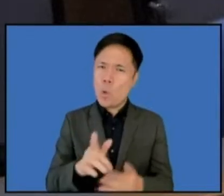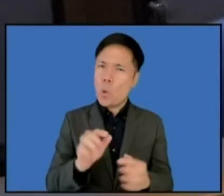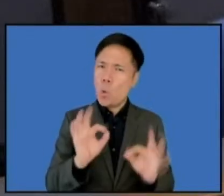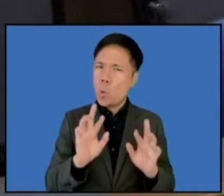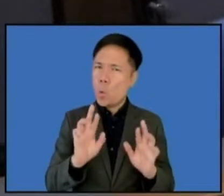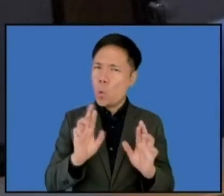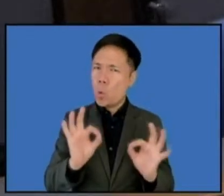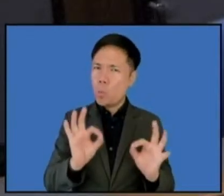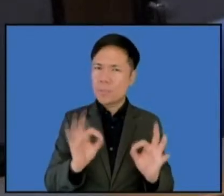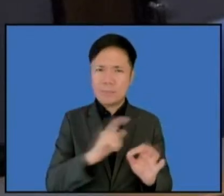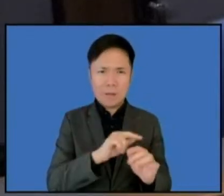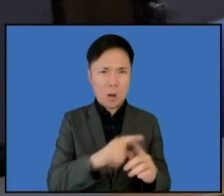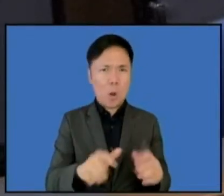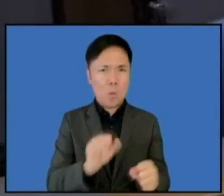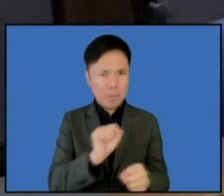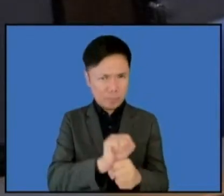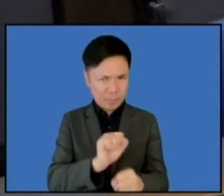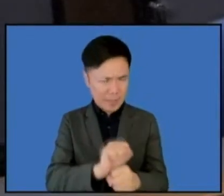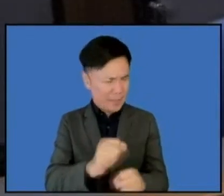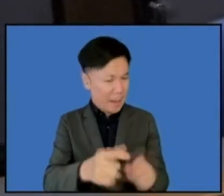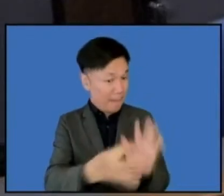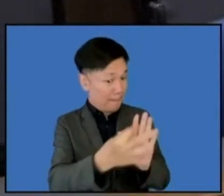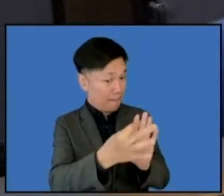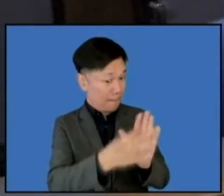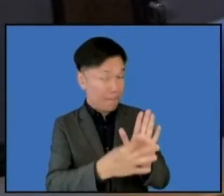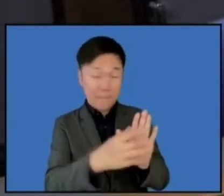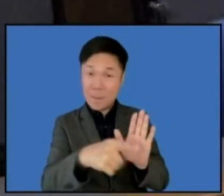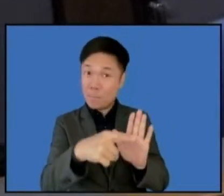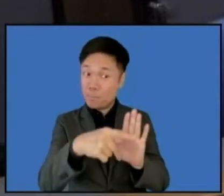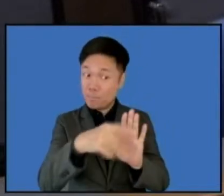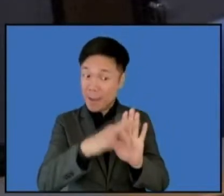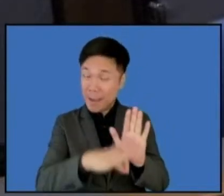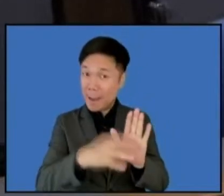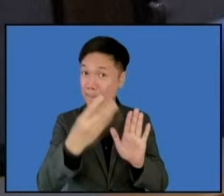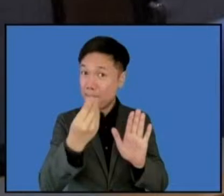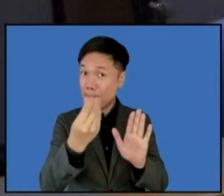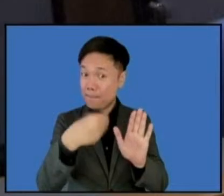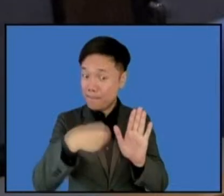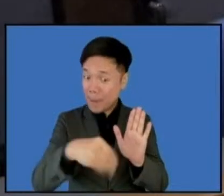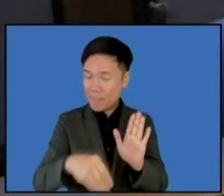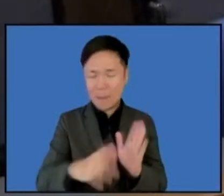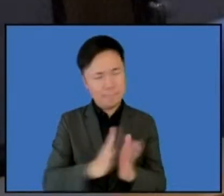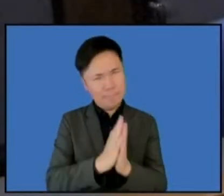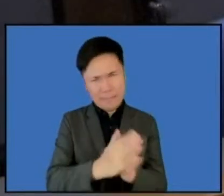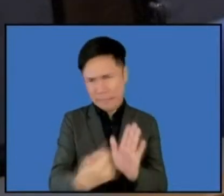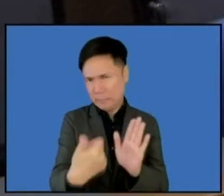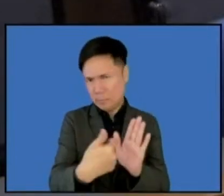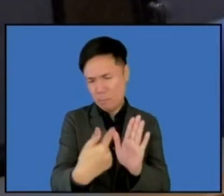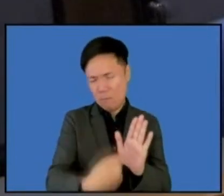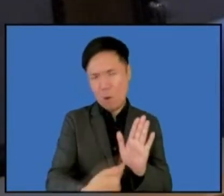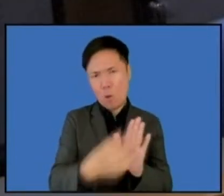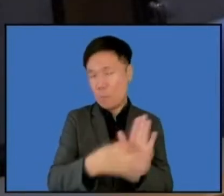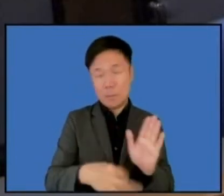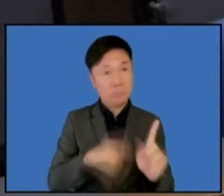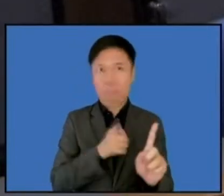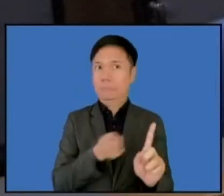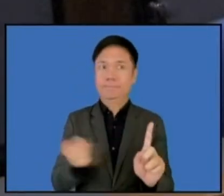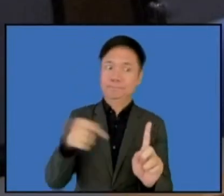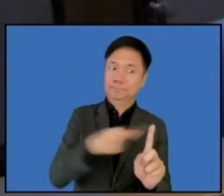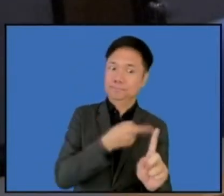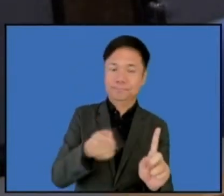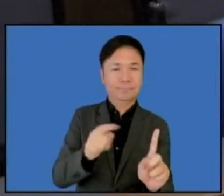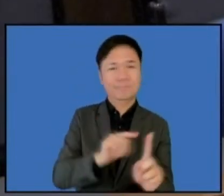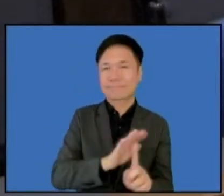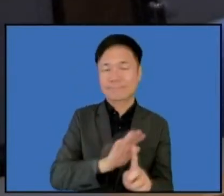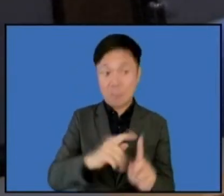pay principle. We have experienced the gaps in the implementation of bilateral agreements done with labor destination